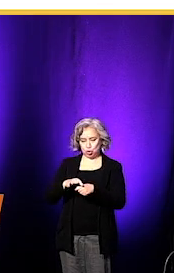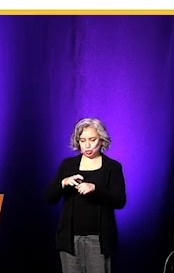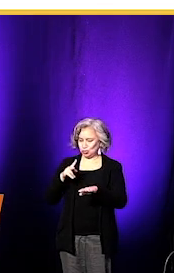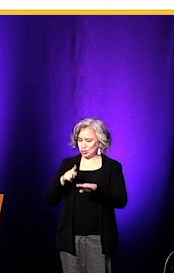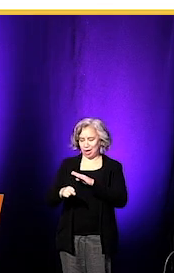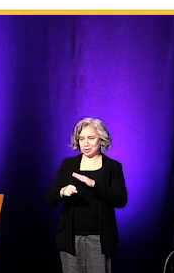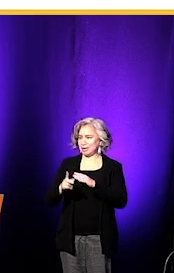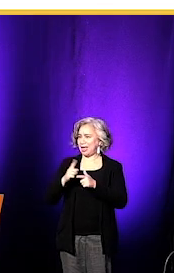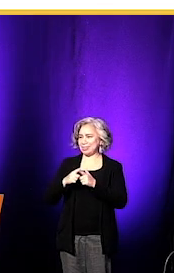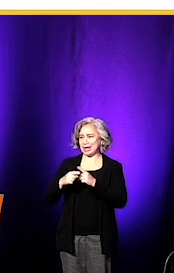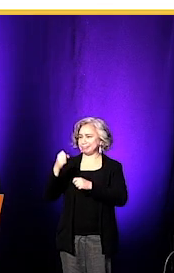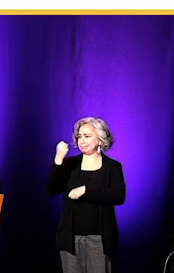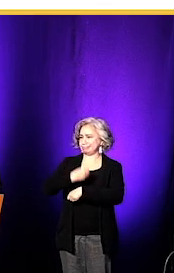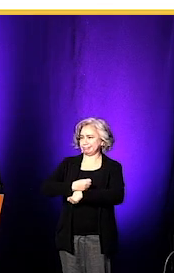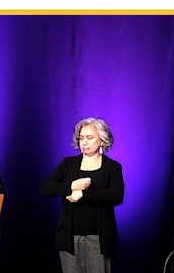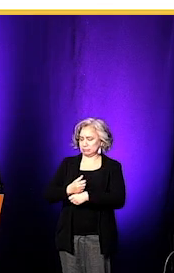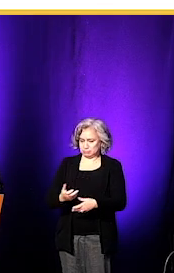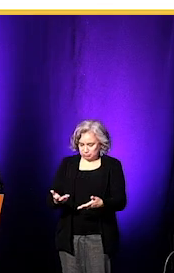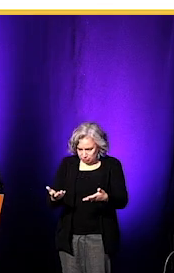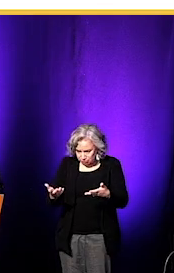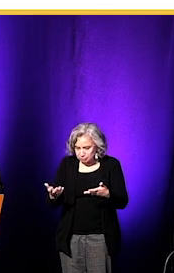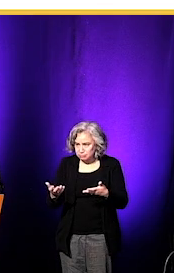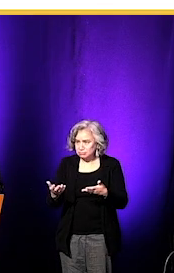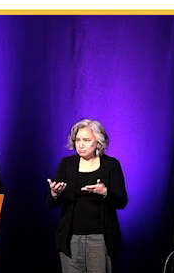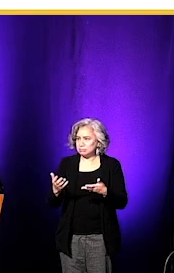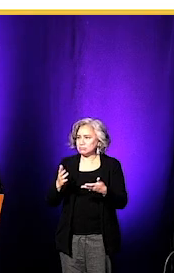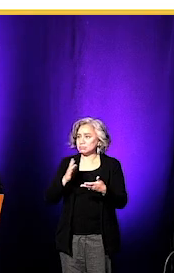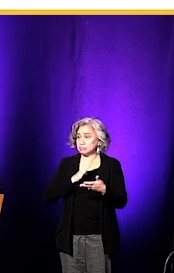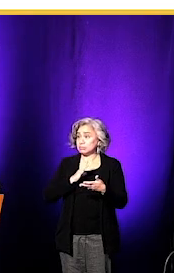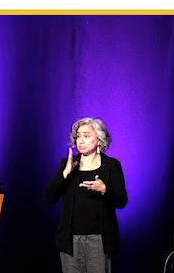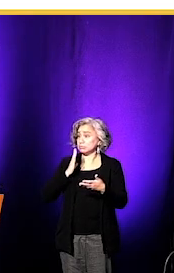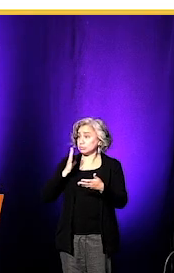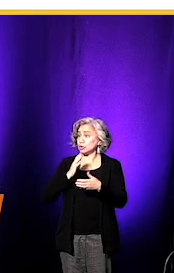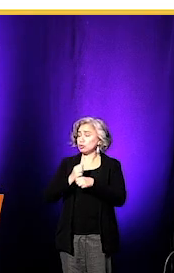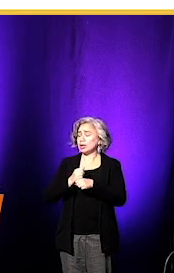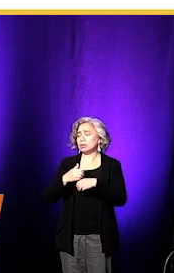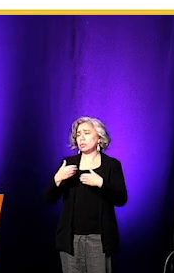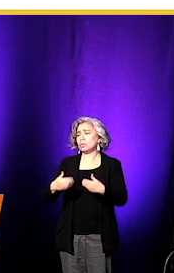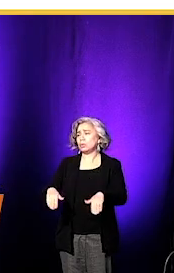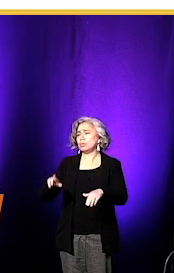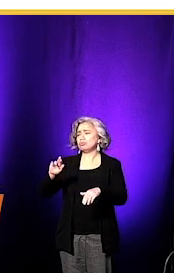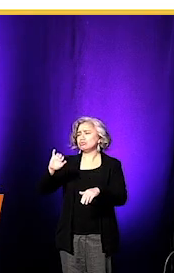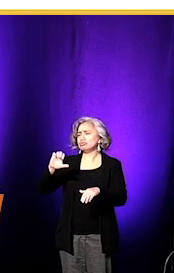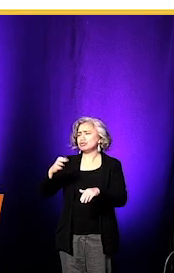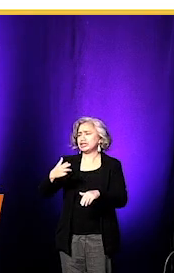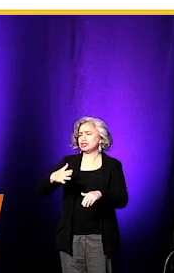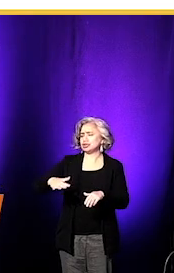sustain the really rich ecology that was created that meets all of these things.